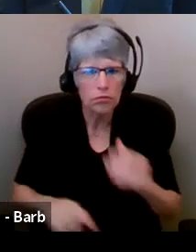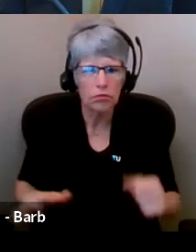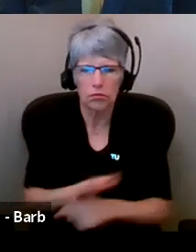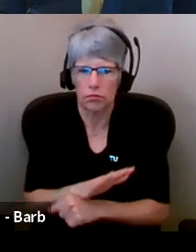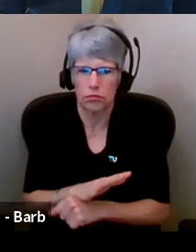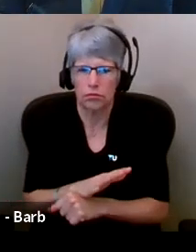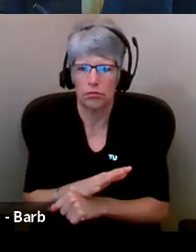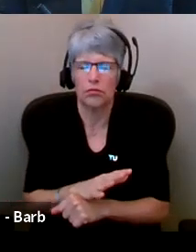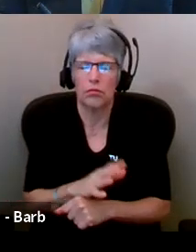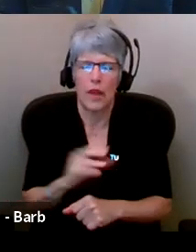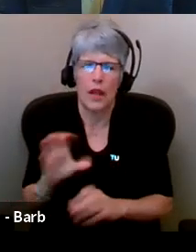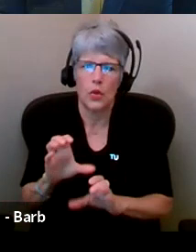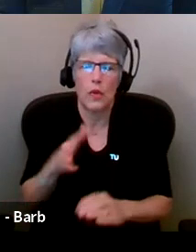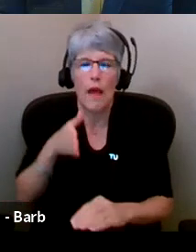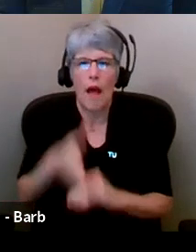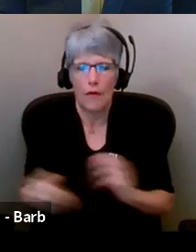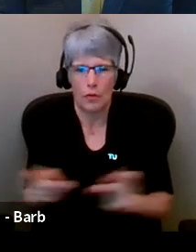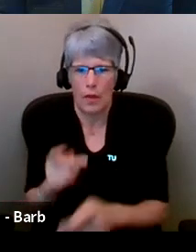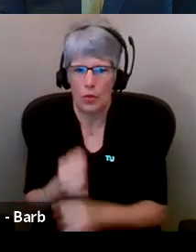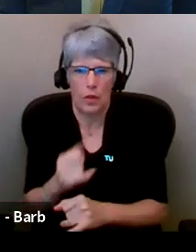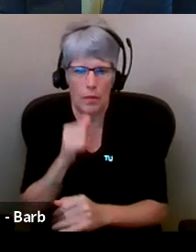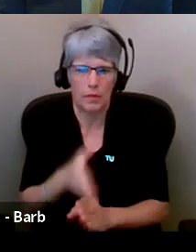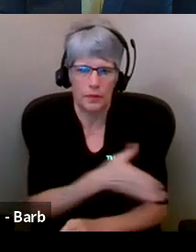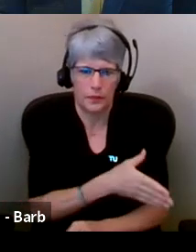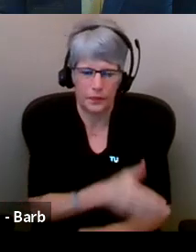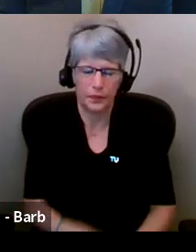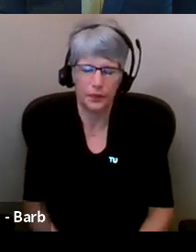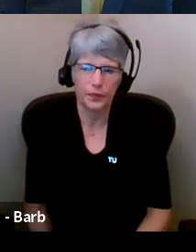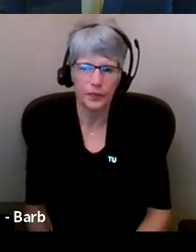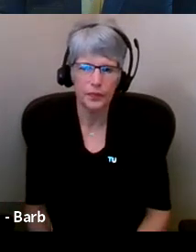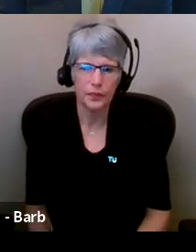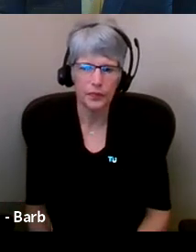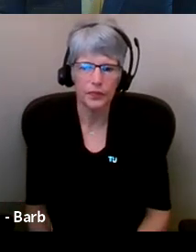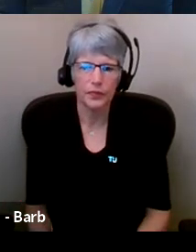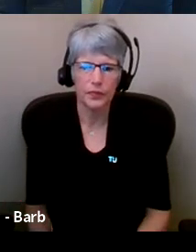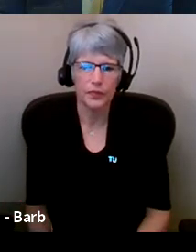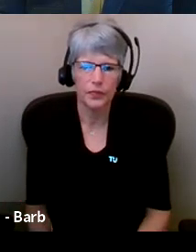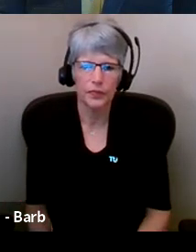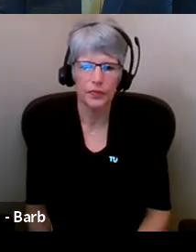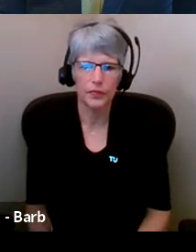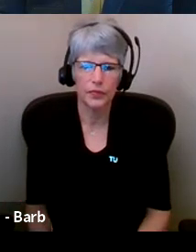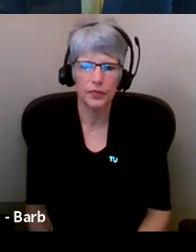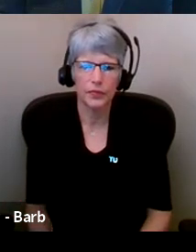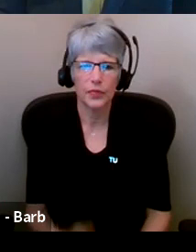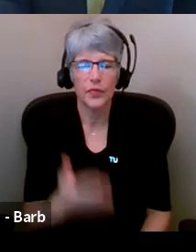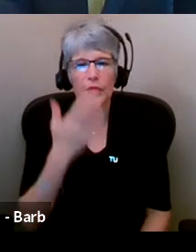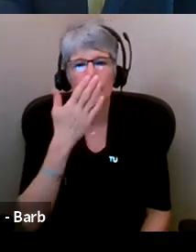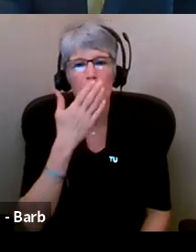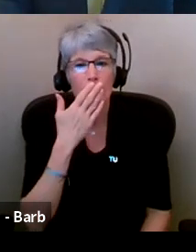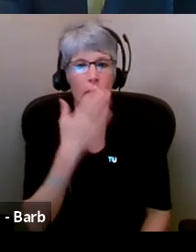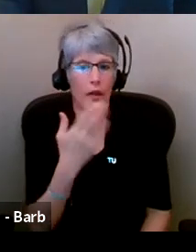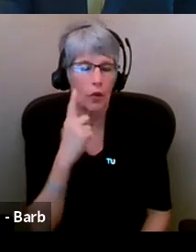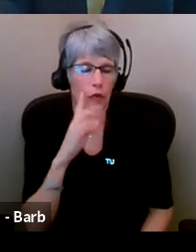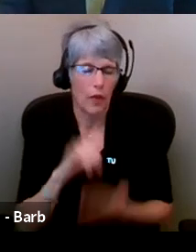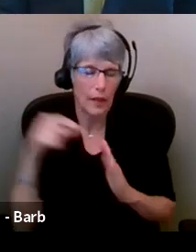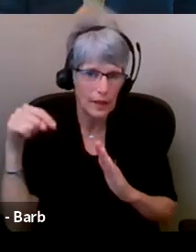pre-return to campus. Thank you for that deep